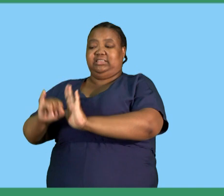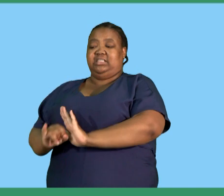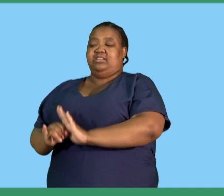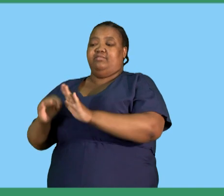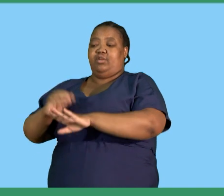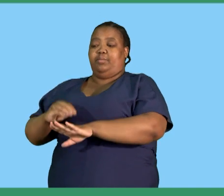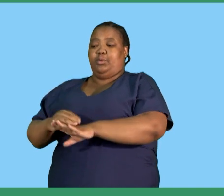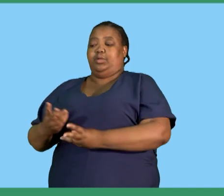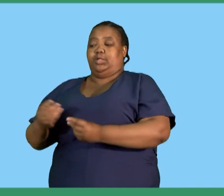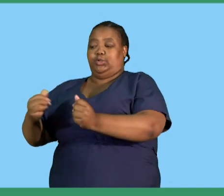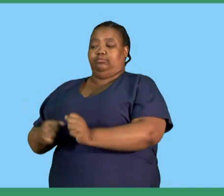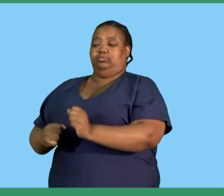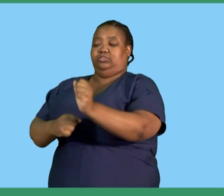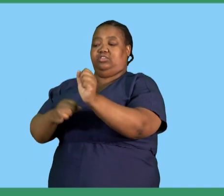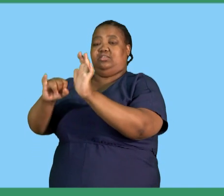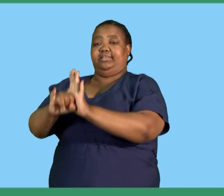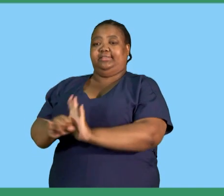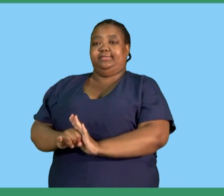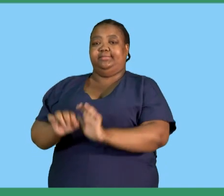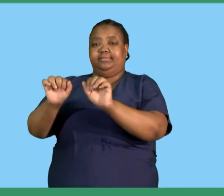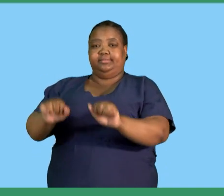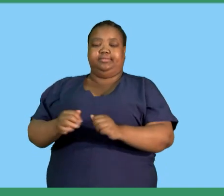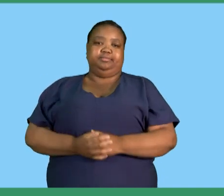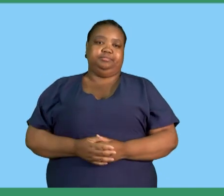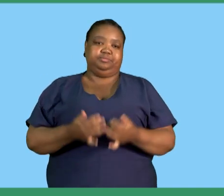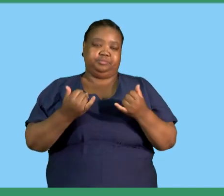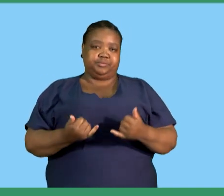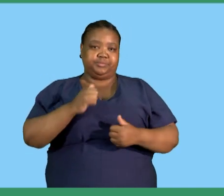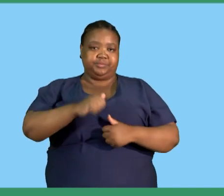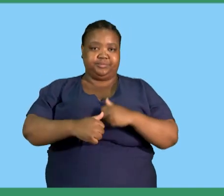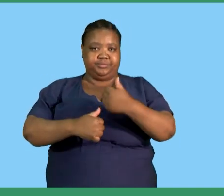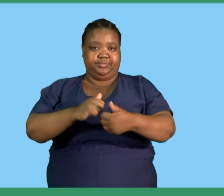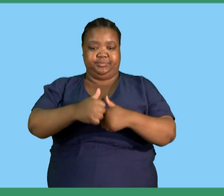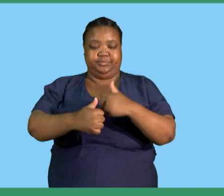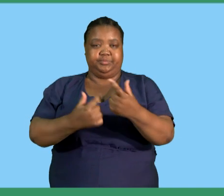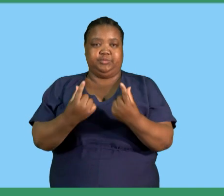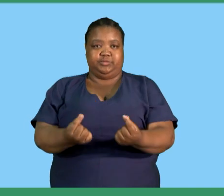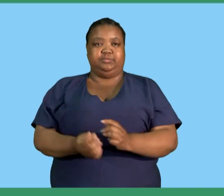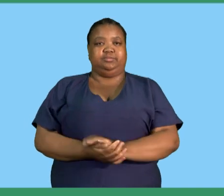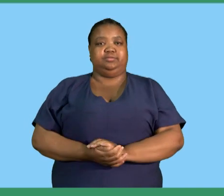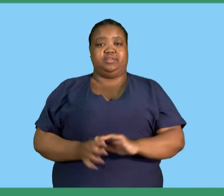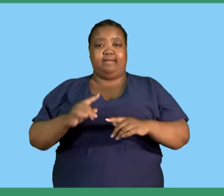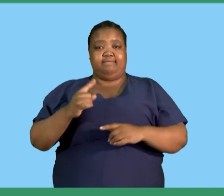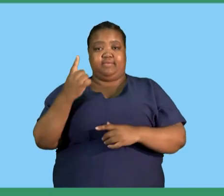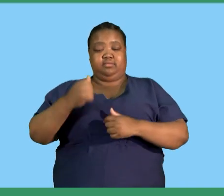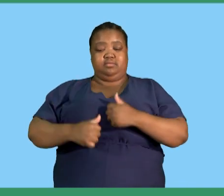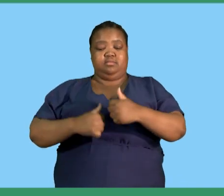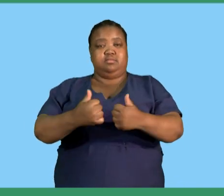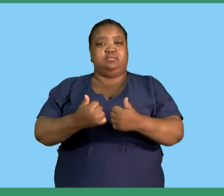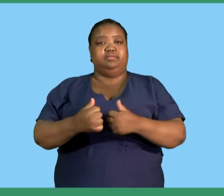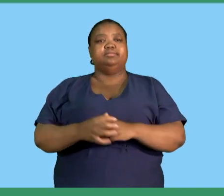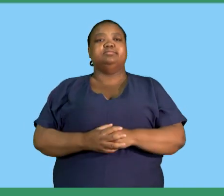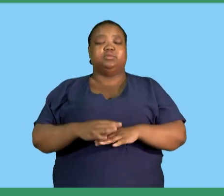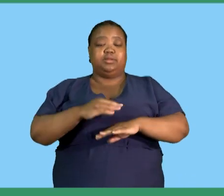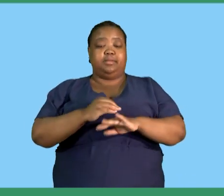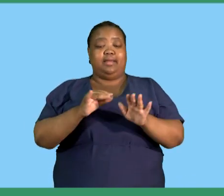just a summary of what I just said. Then now we're going to go to our steps, problem solving steps. Right, the first